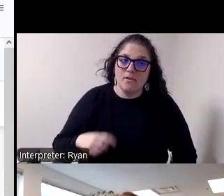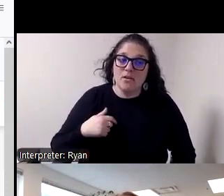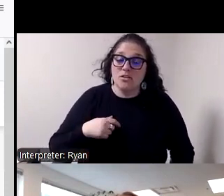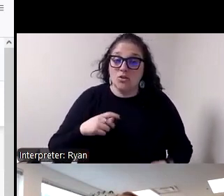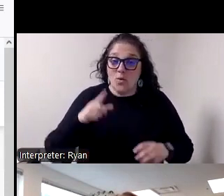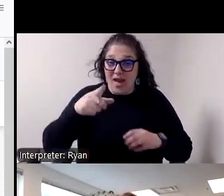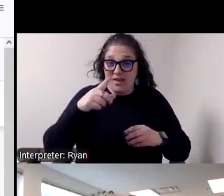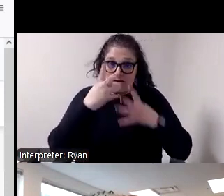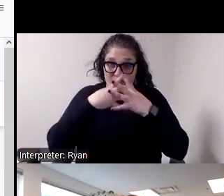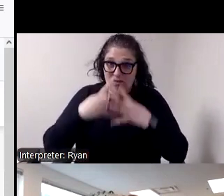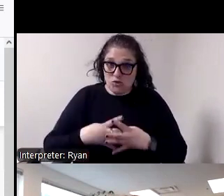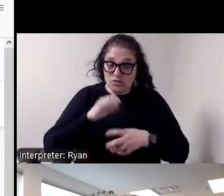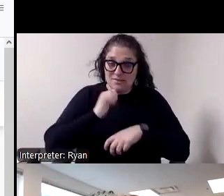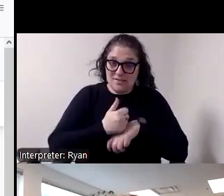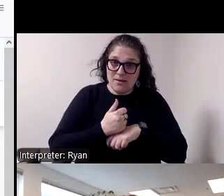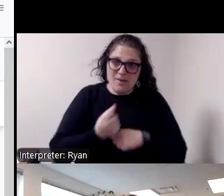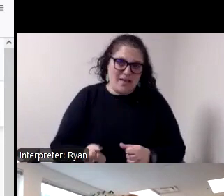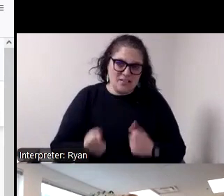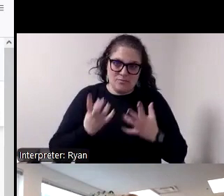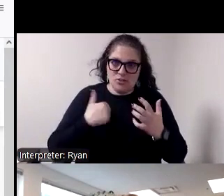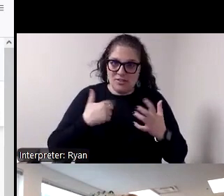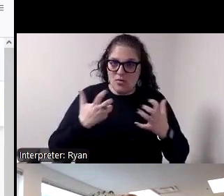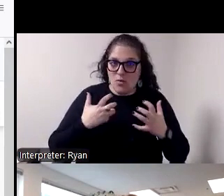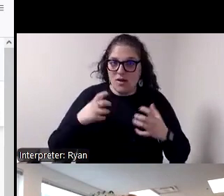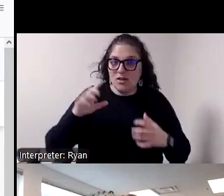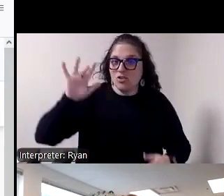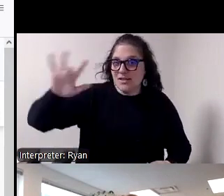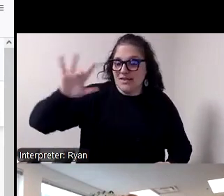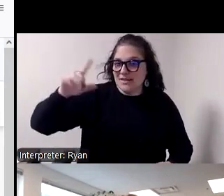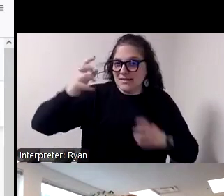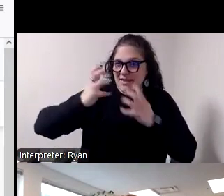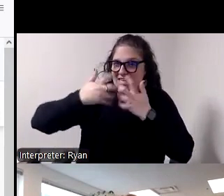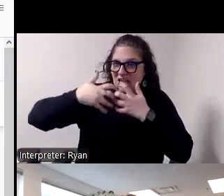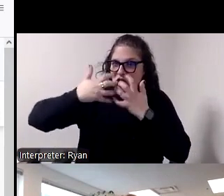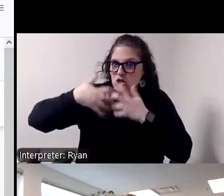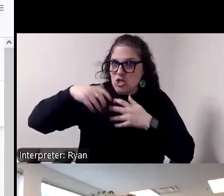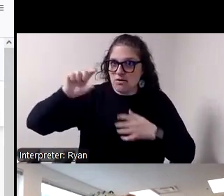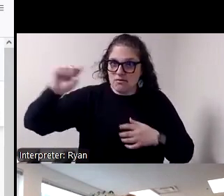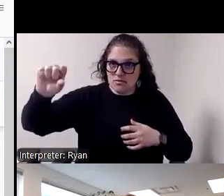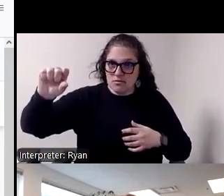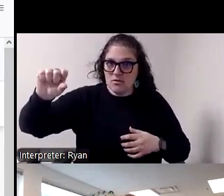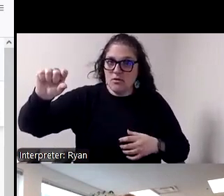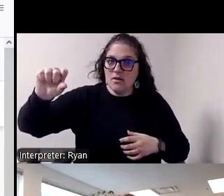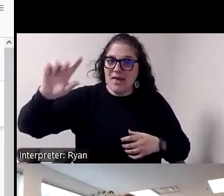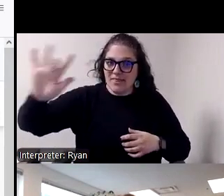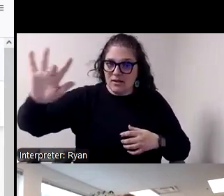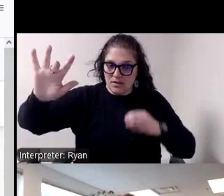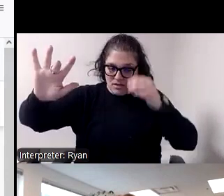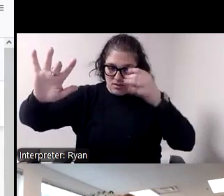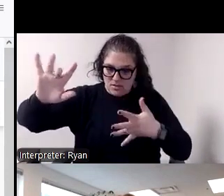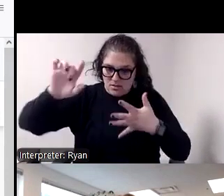these filters as much as I want. If I hit this gear, you can select whatever you want to